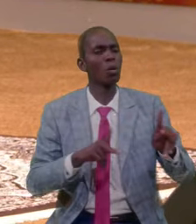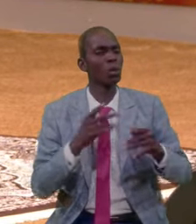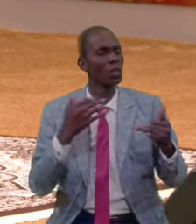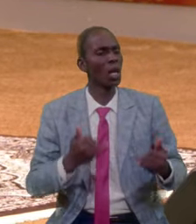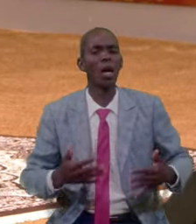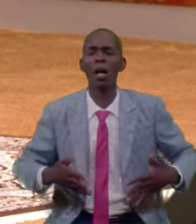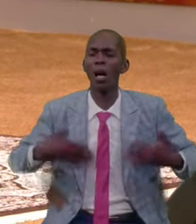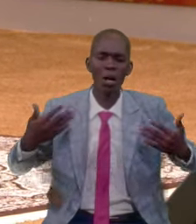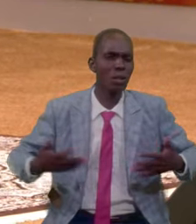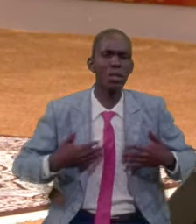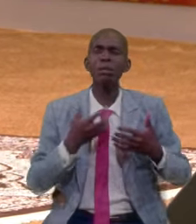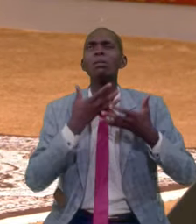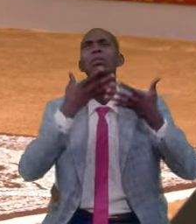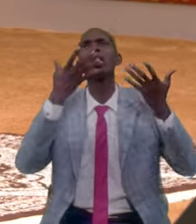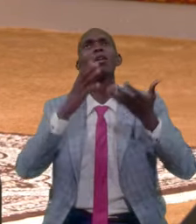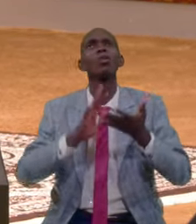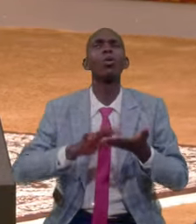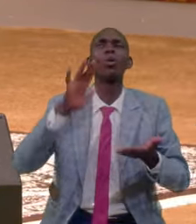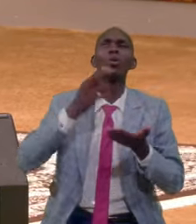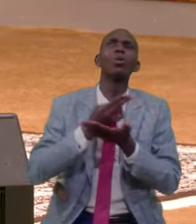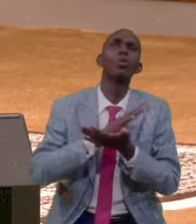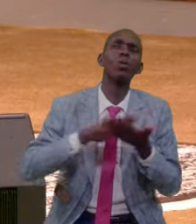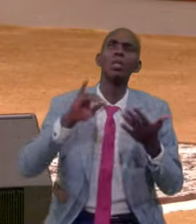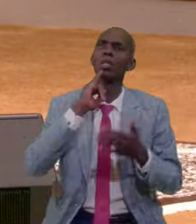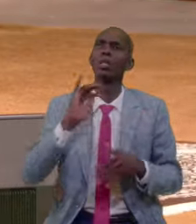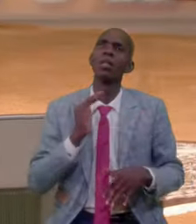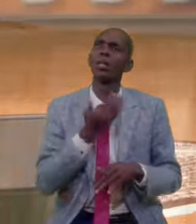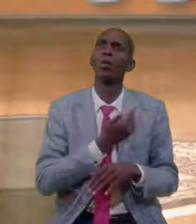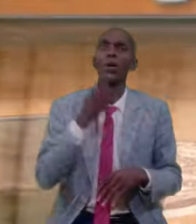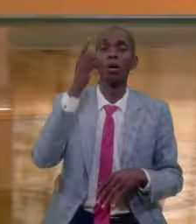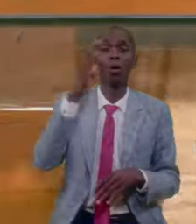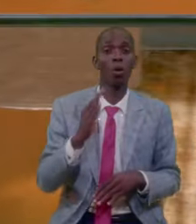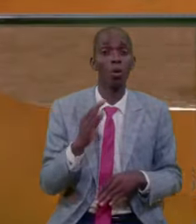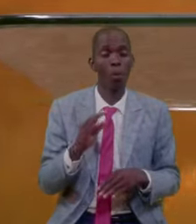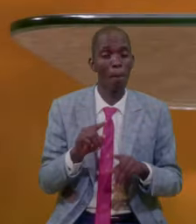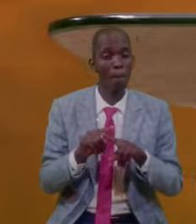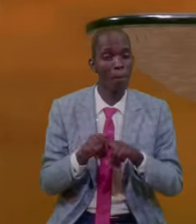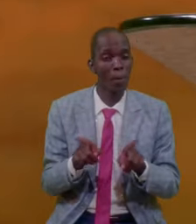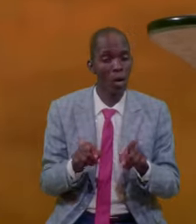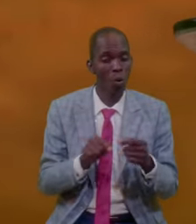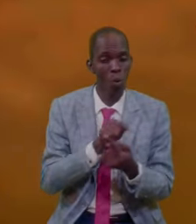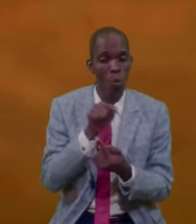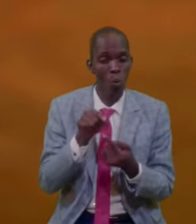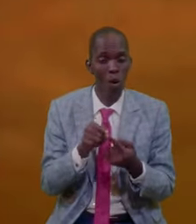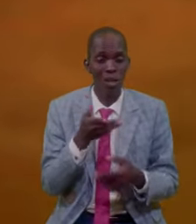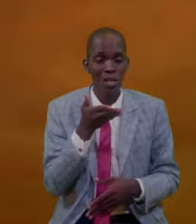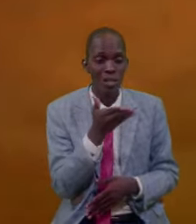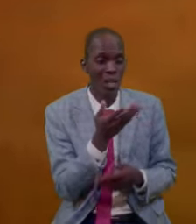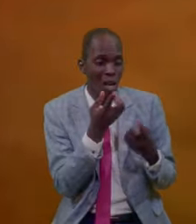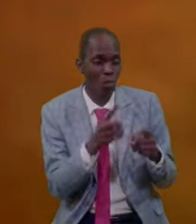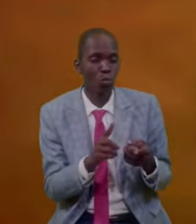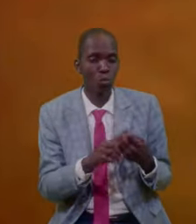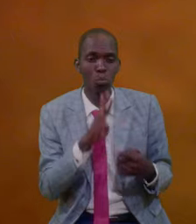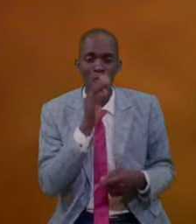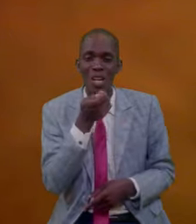happy they were. But when there was a little thirst and the